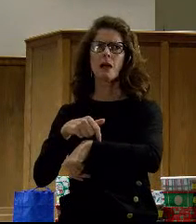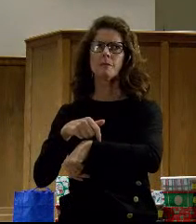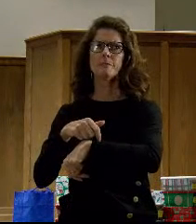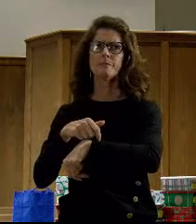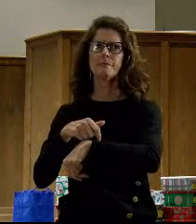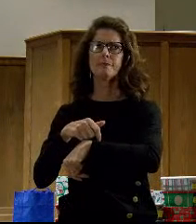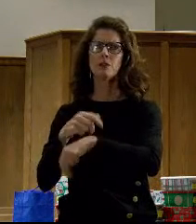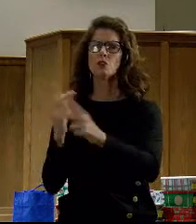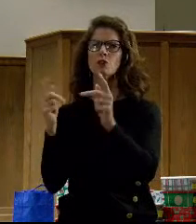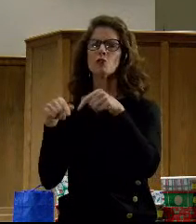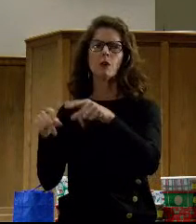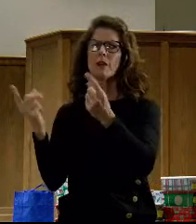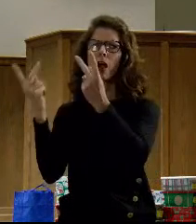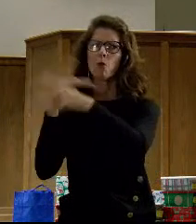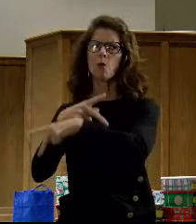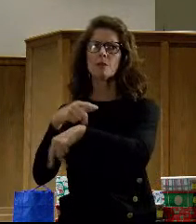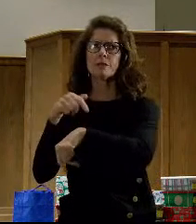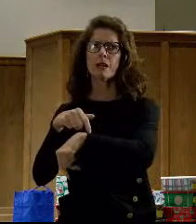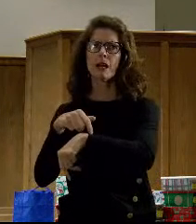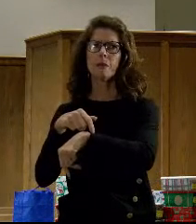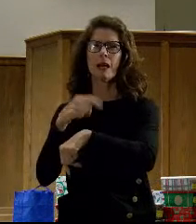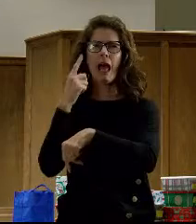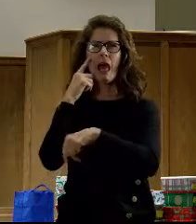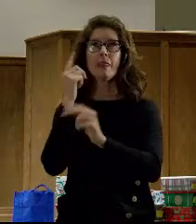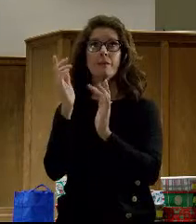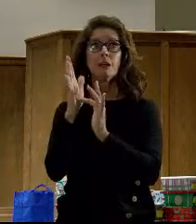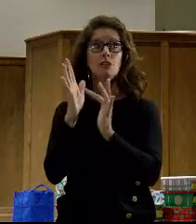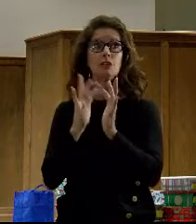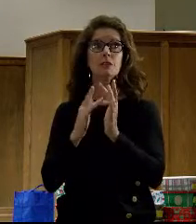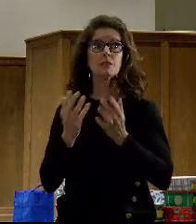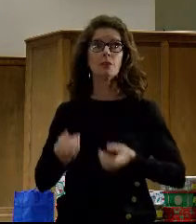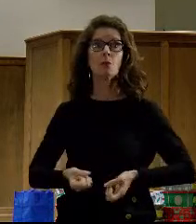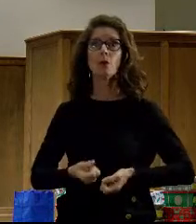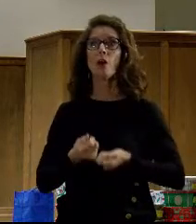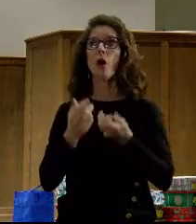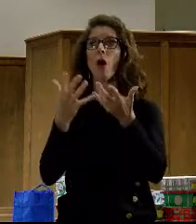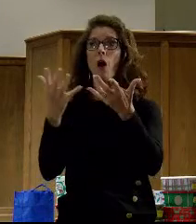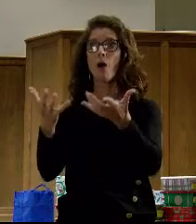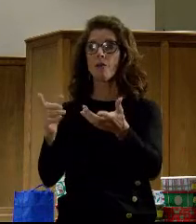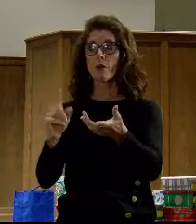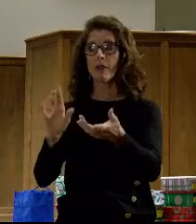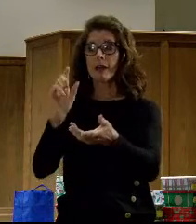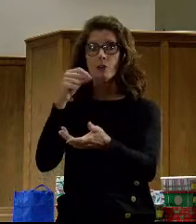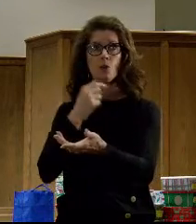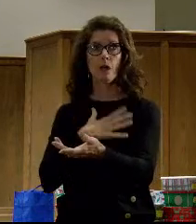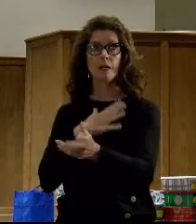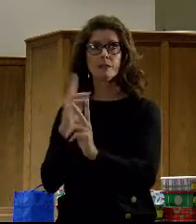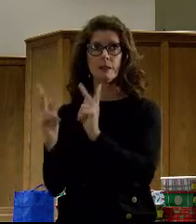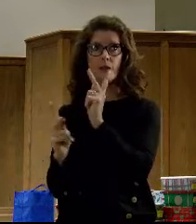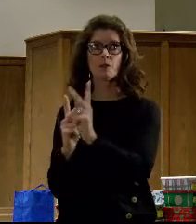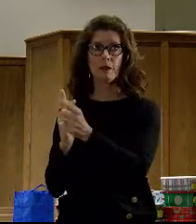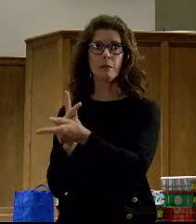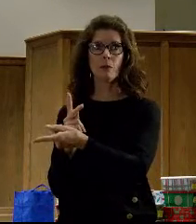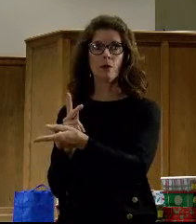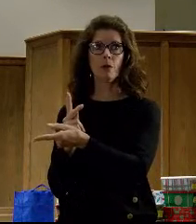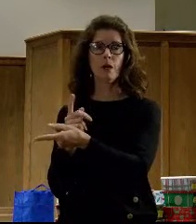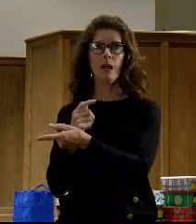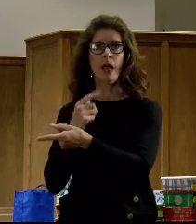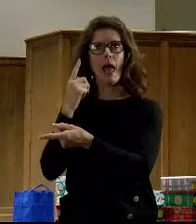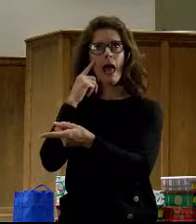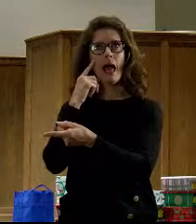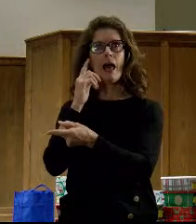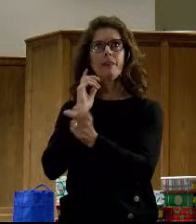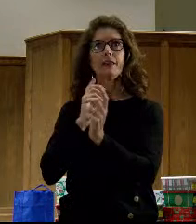that if Jesus would offer that kind of grace to the very people that put him on the cross, I think he offers that to us